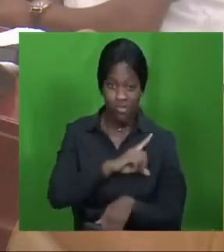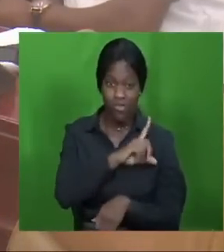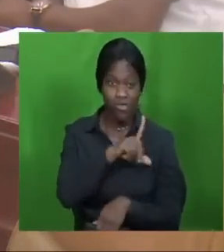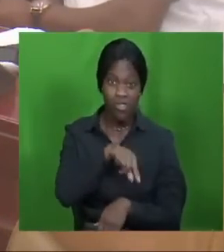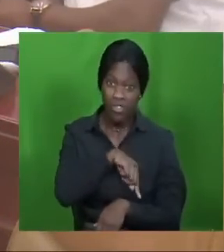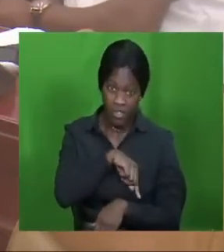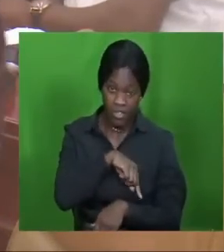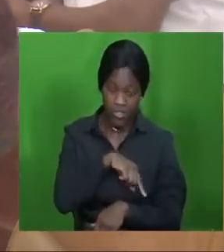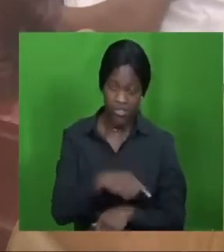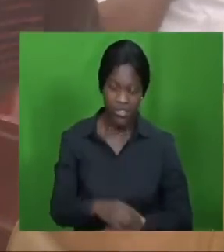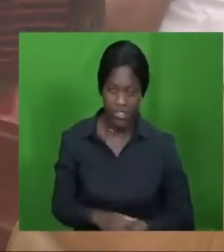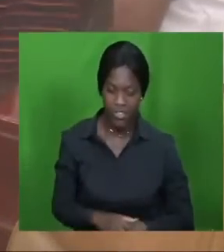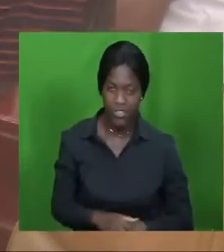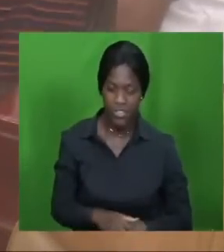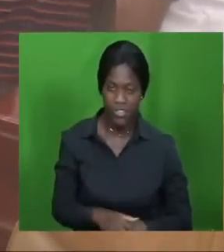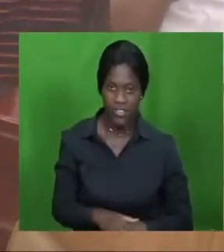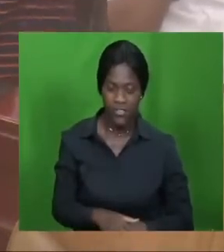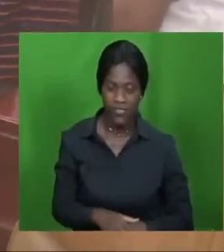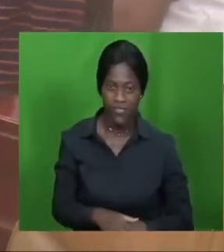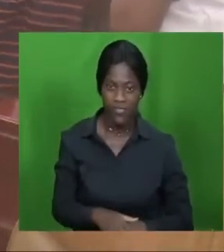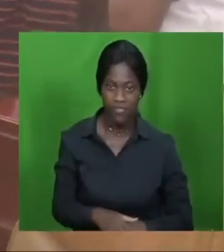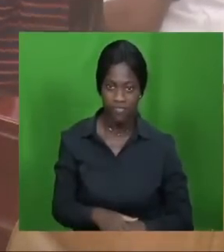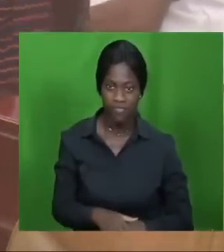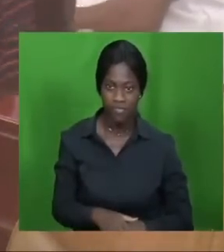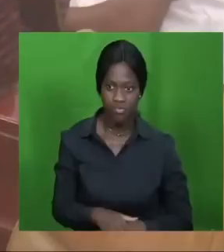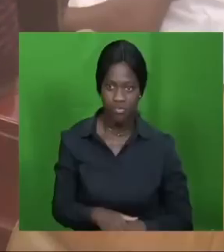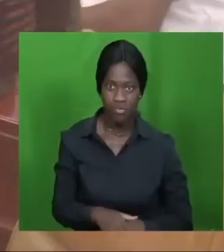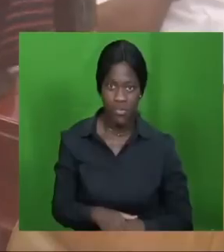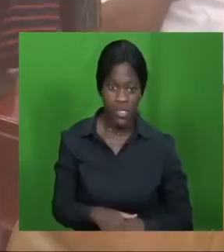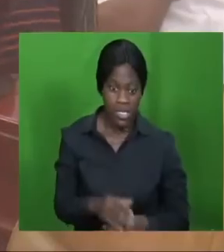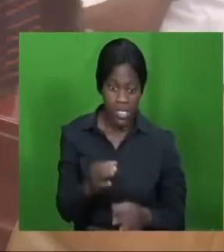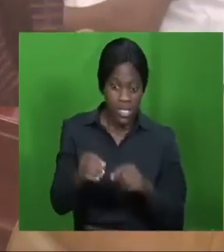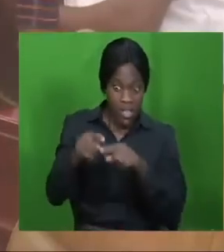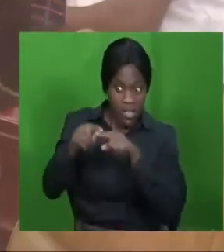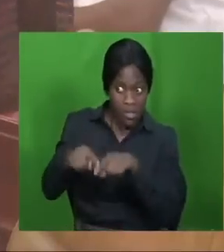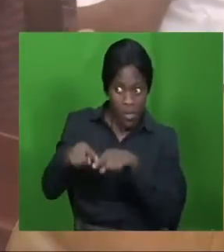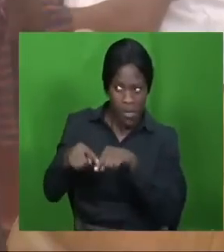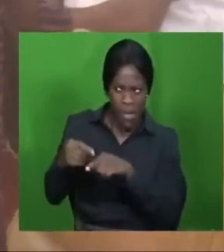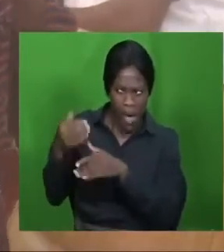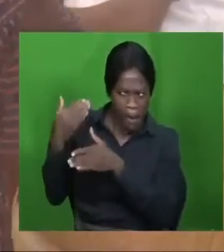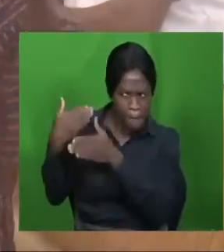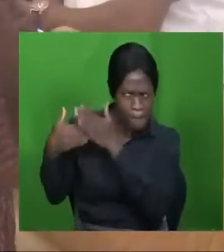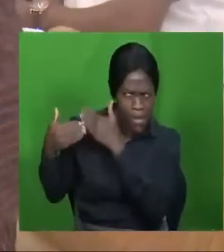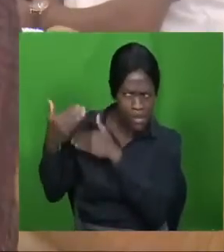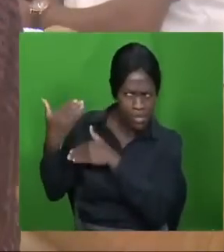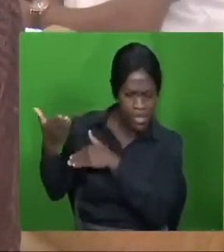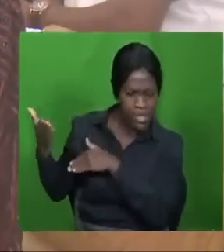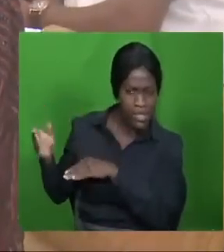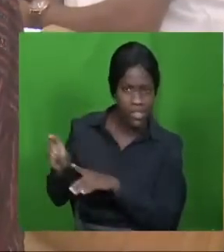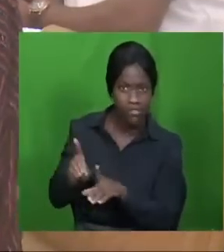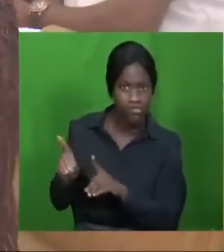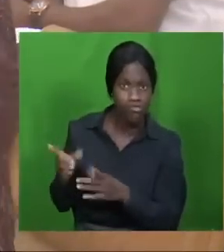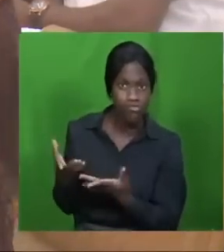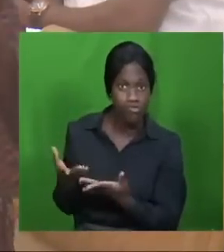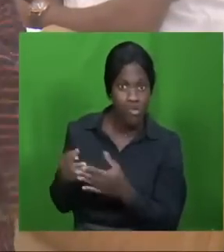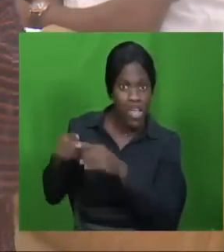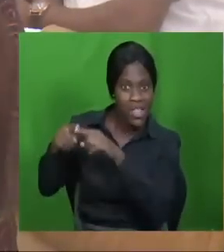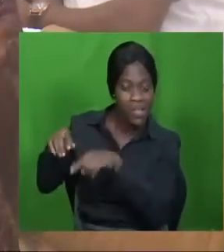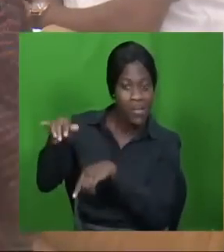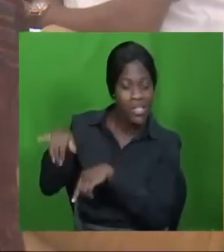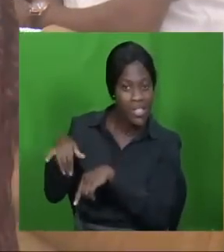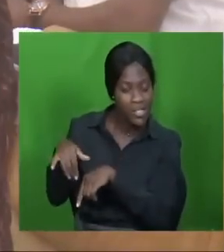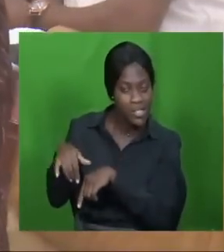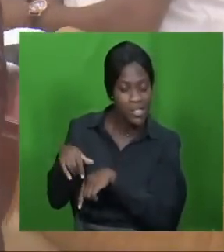if you still think in the past, like some time ago, Ghana was African beacon,